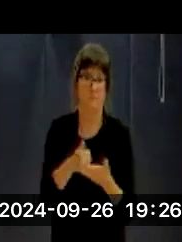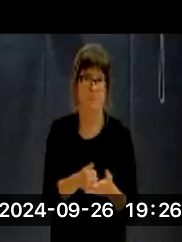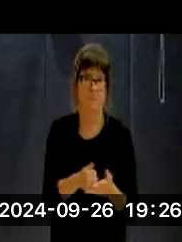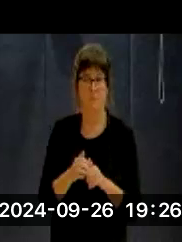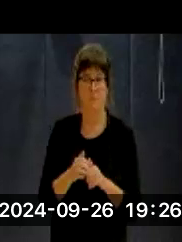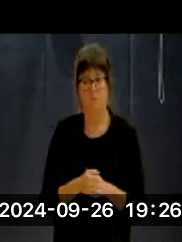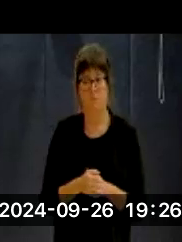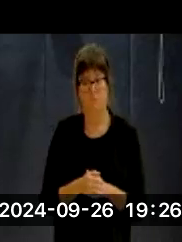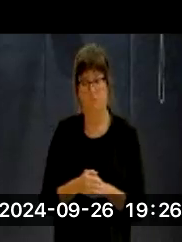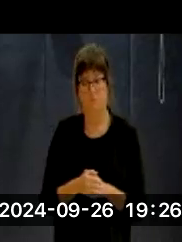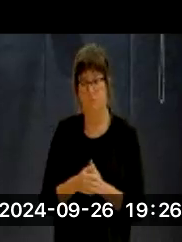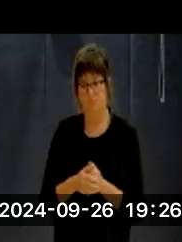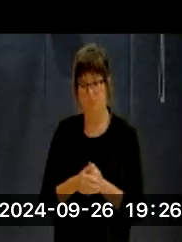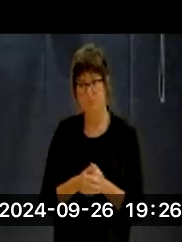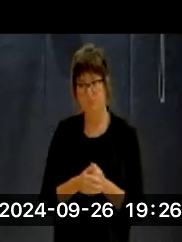minority, but